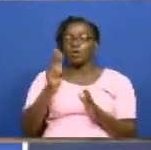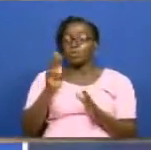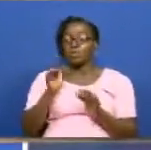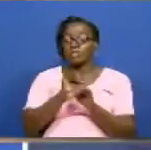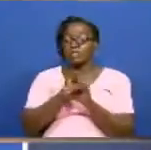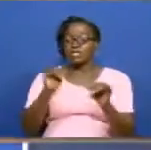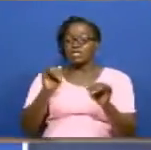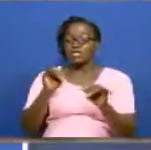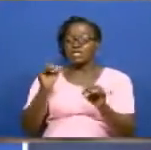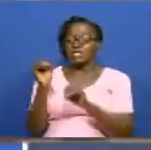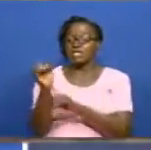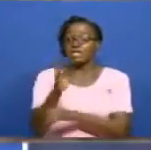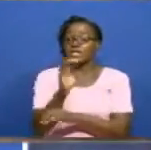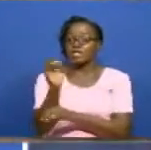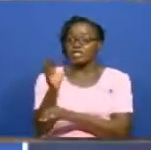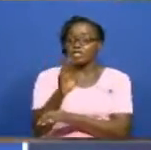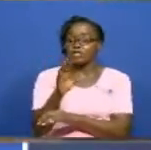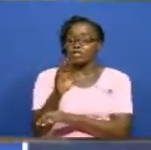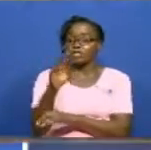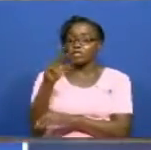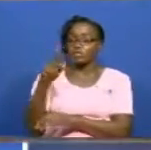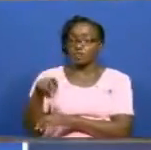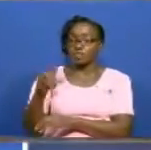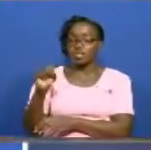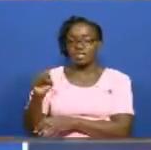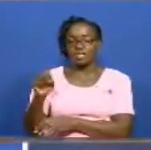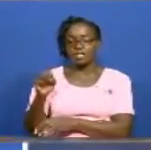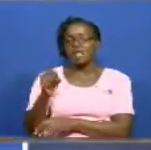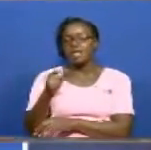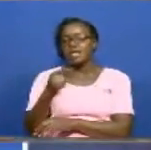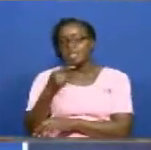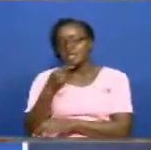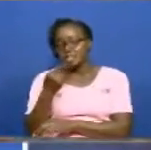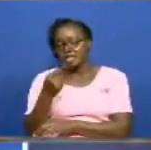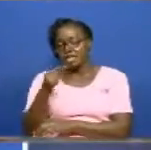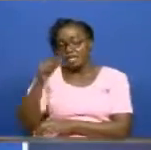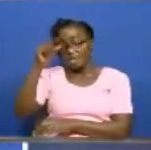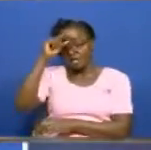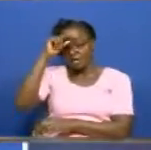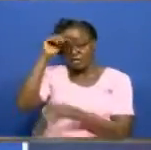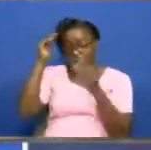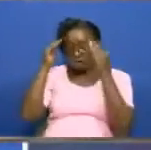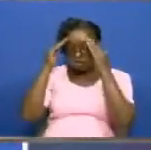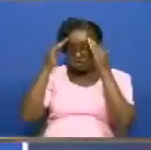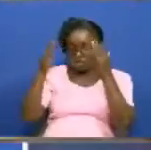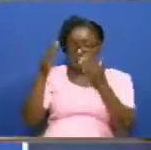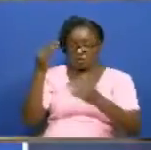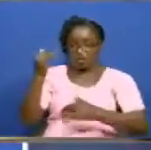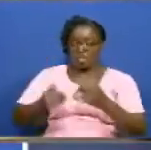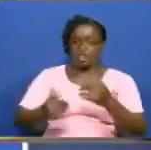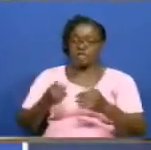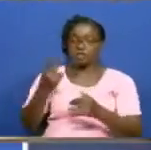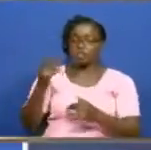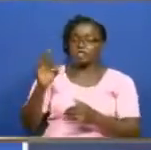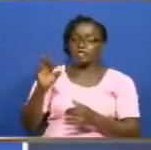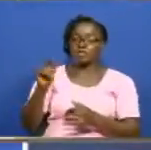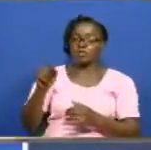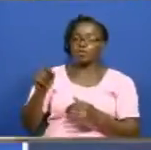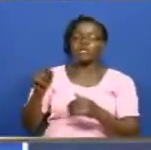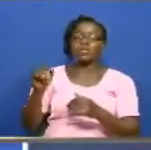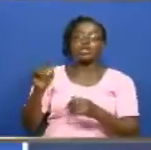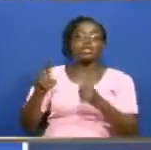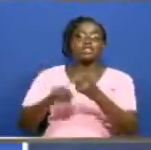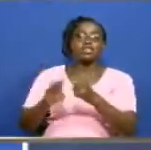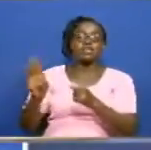and Irrigation Principal Secretary Joseph Irungu has pointed out that the government is committed to completing the 23.6 billion project ahead of